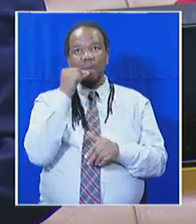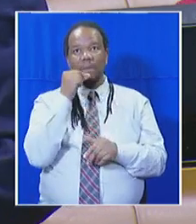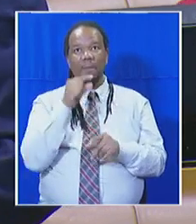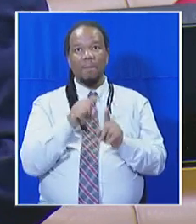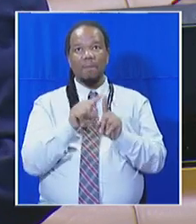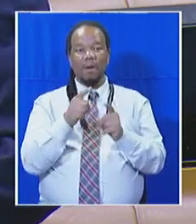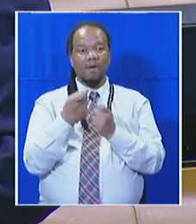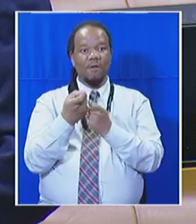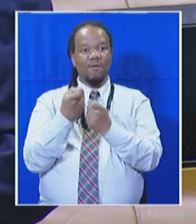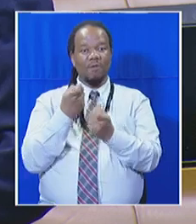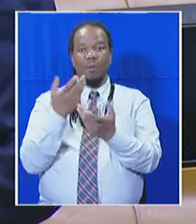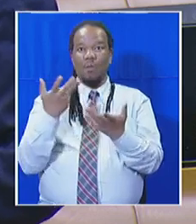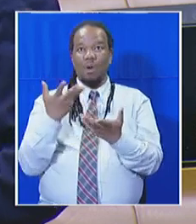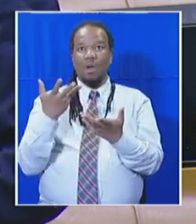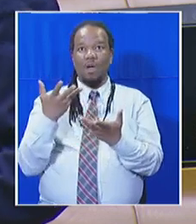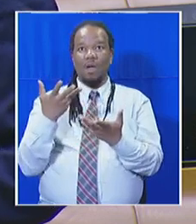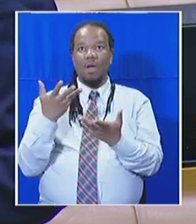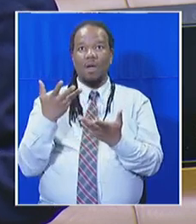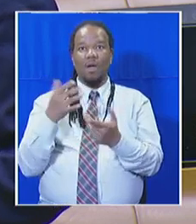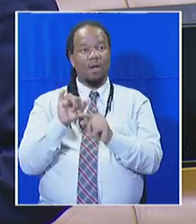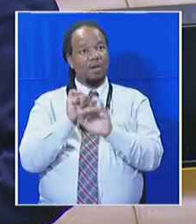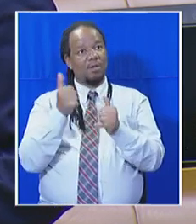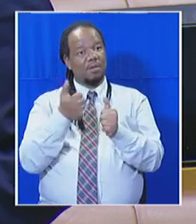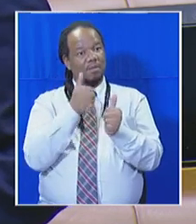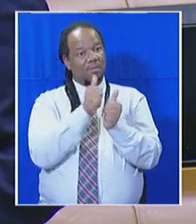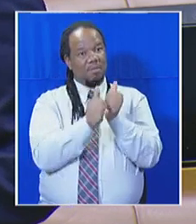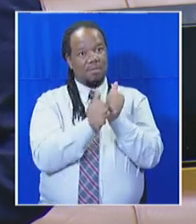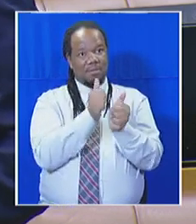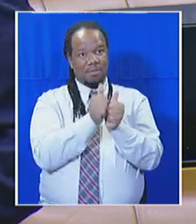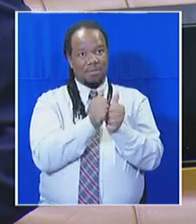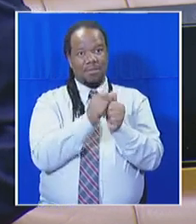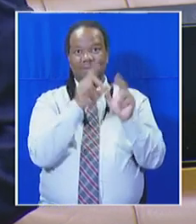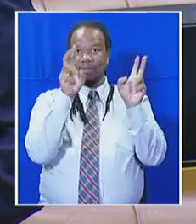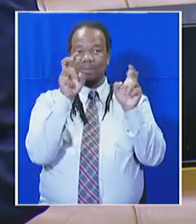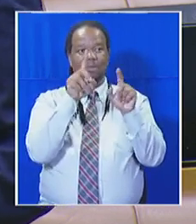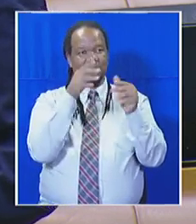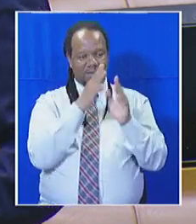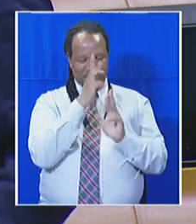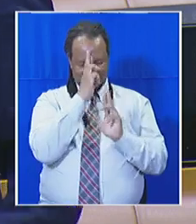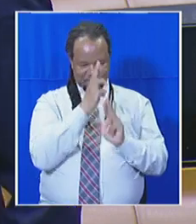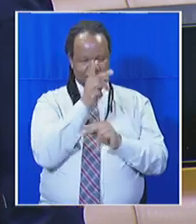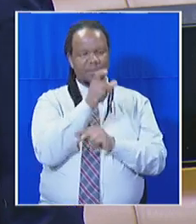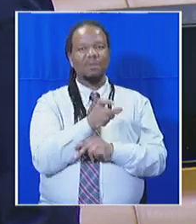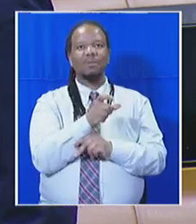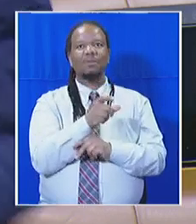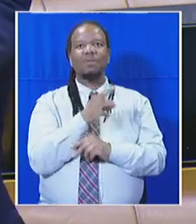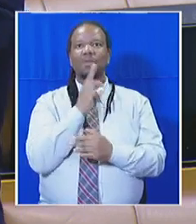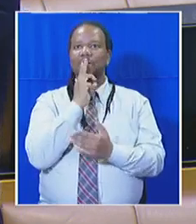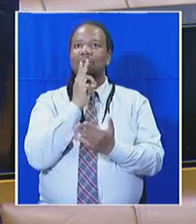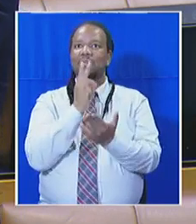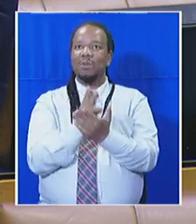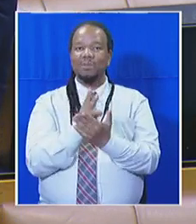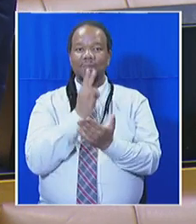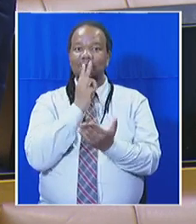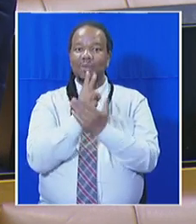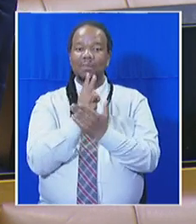I come from, if I say bra, I respect you. Honorable member. I promise you. That's what the